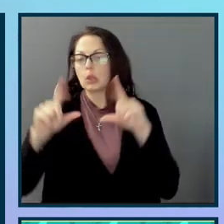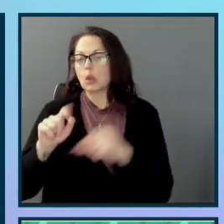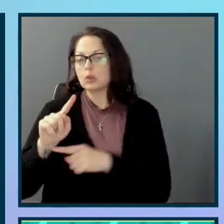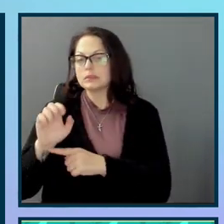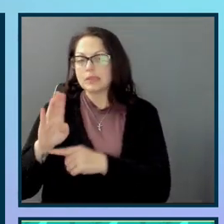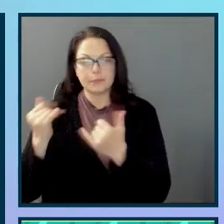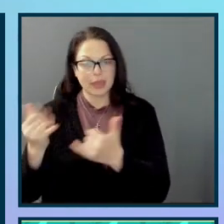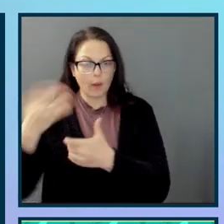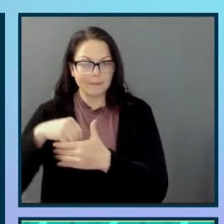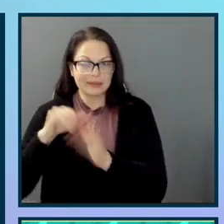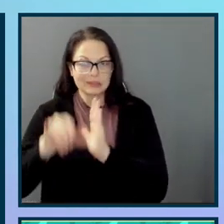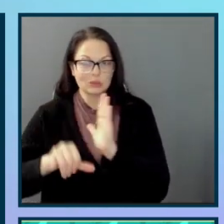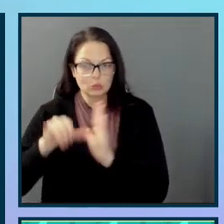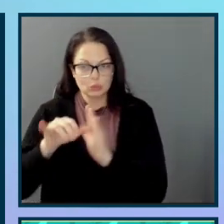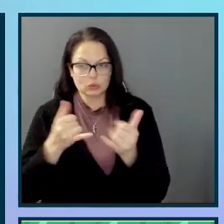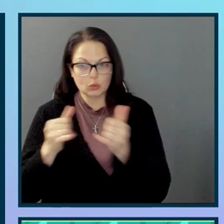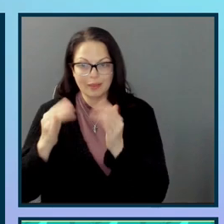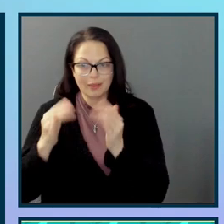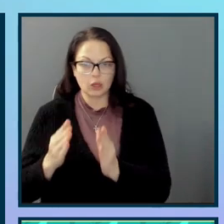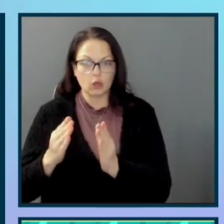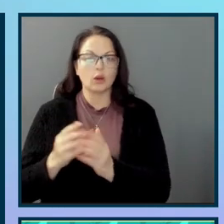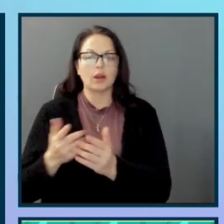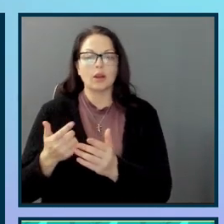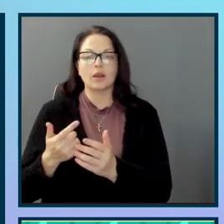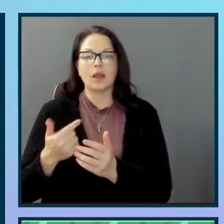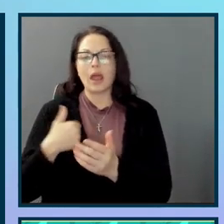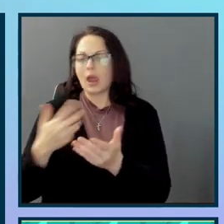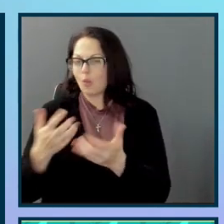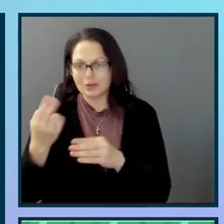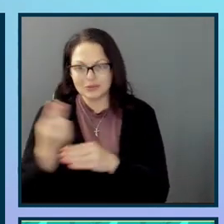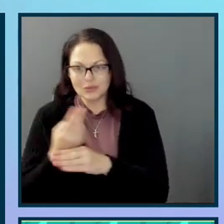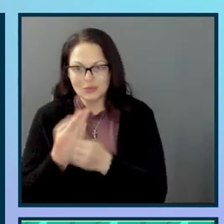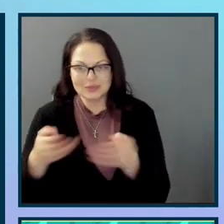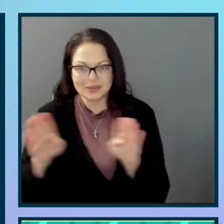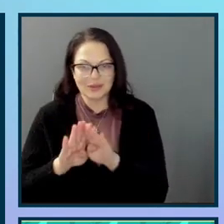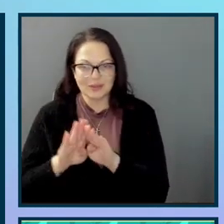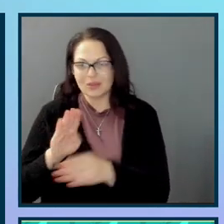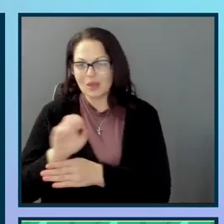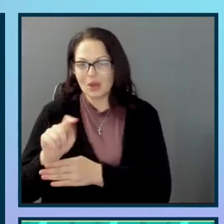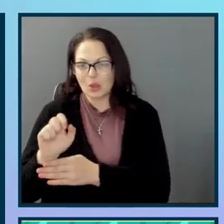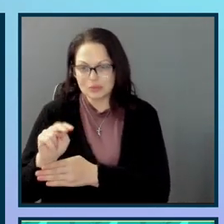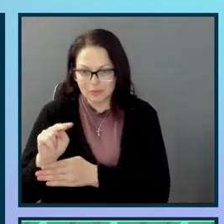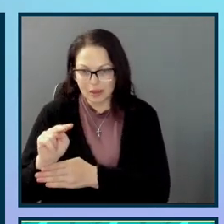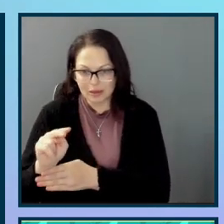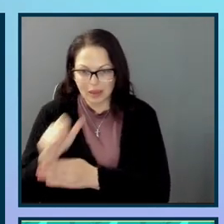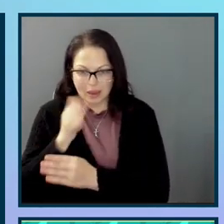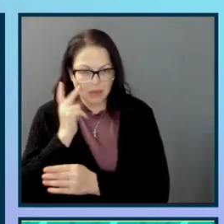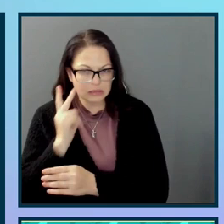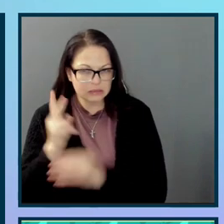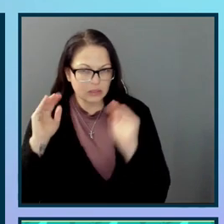YouTube player, which is not where I want to be. I want to be on my close button. So I'll go back with Shift Tab. I'm not seeing the